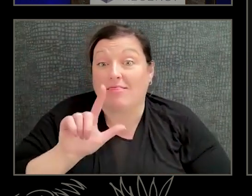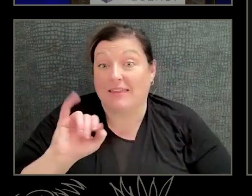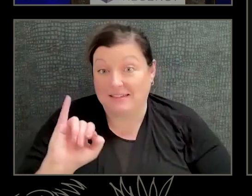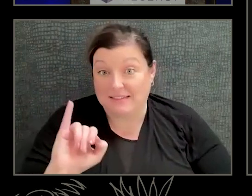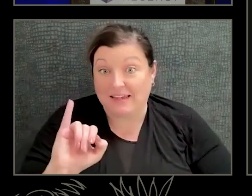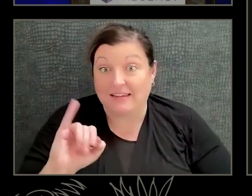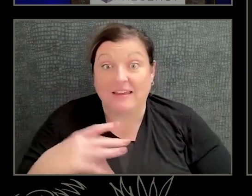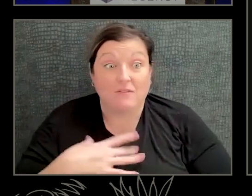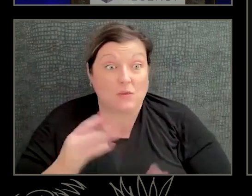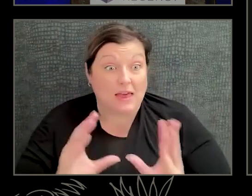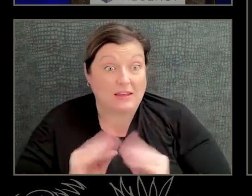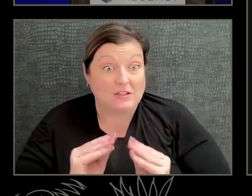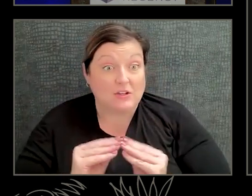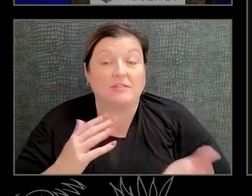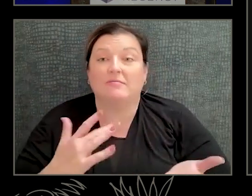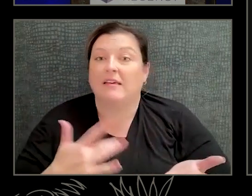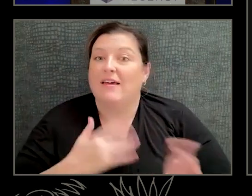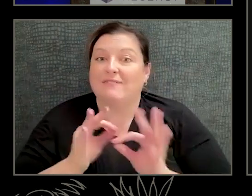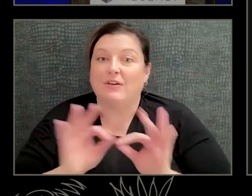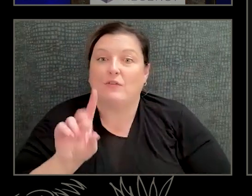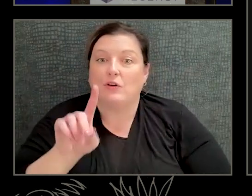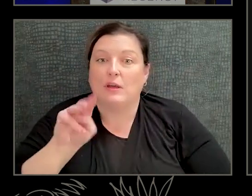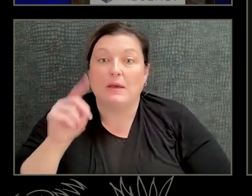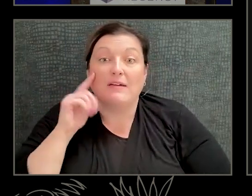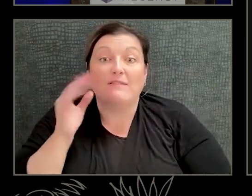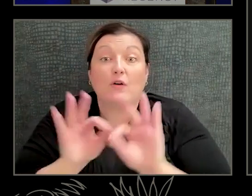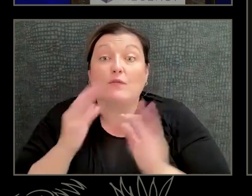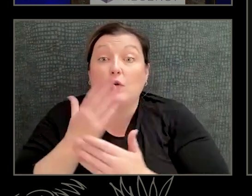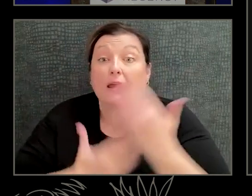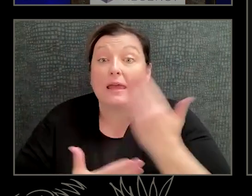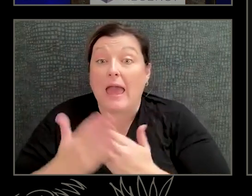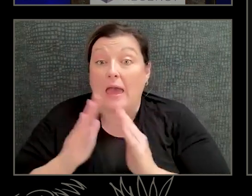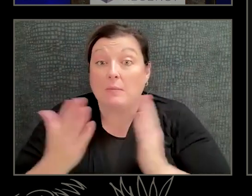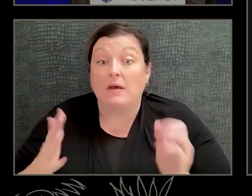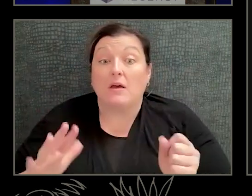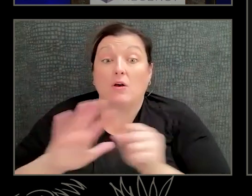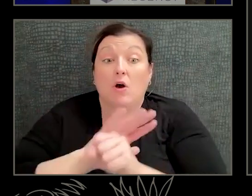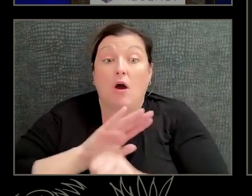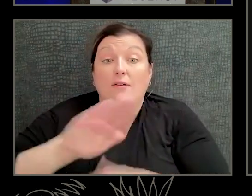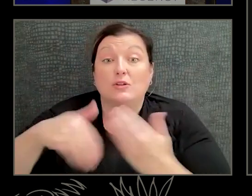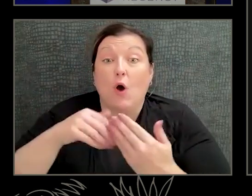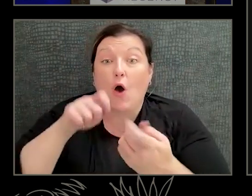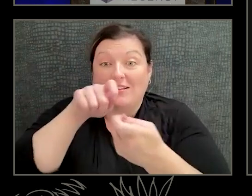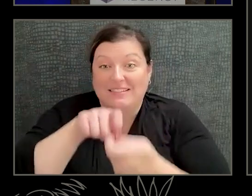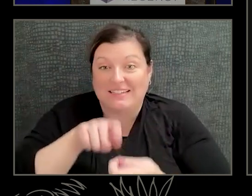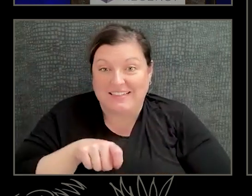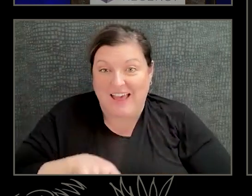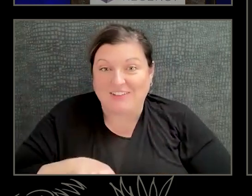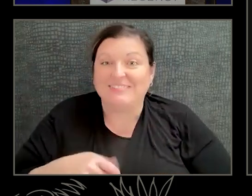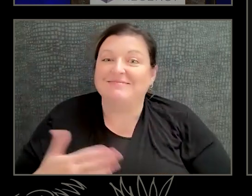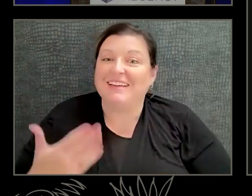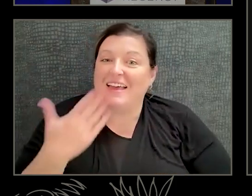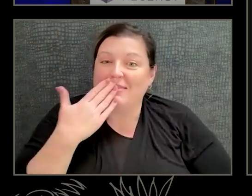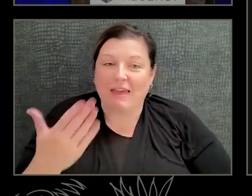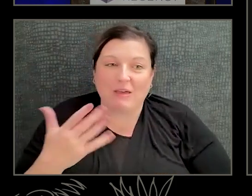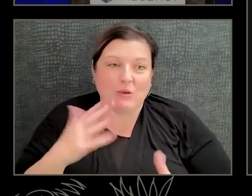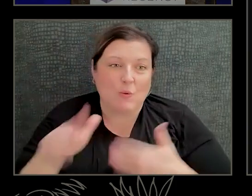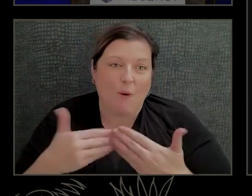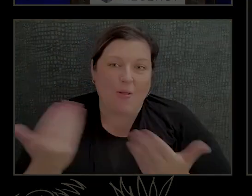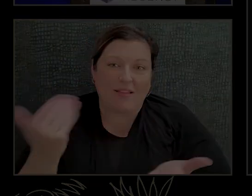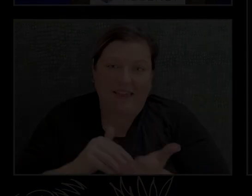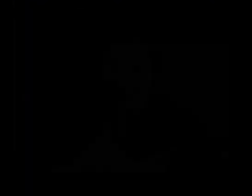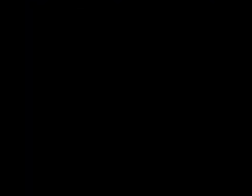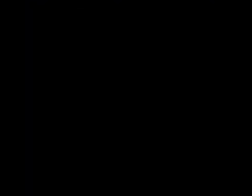like this session, feel free to DM me for a free handbook that covers all the details and much more. Thank you all again.